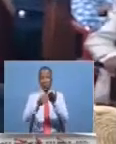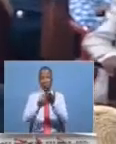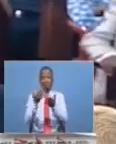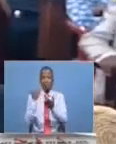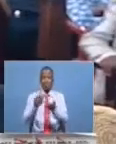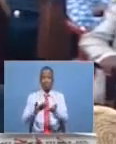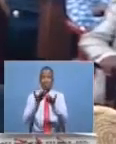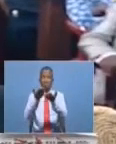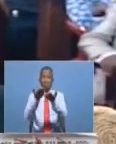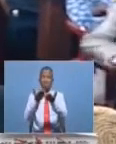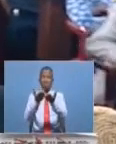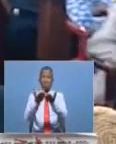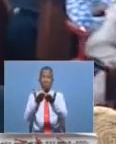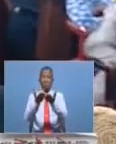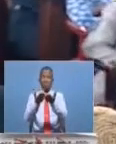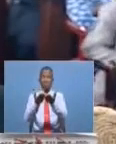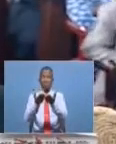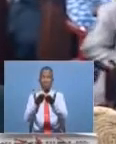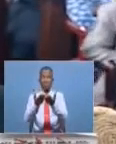of respondents.